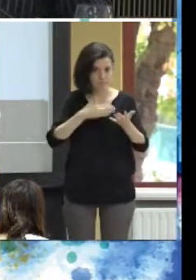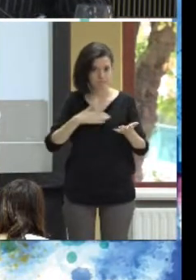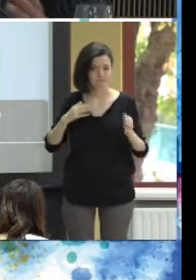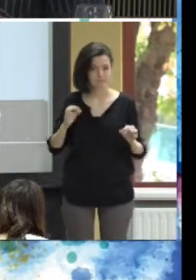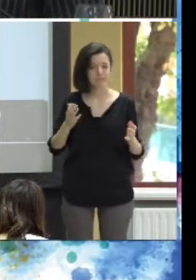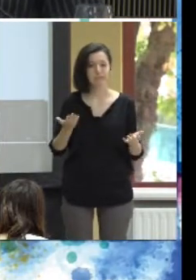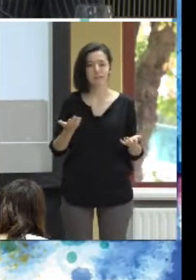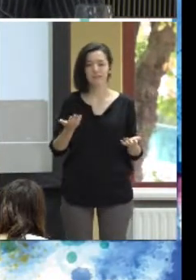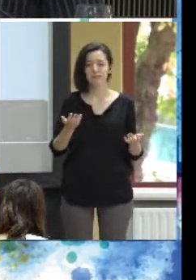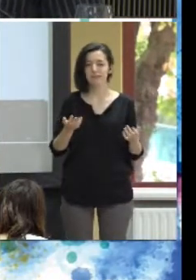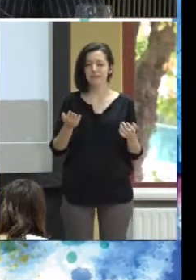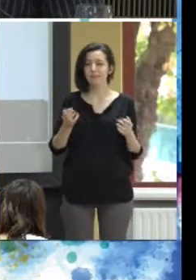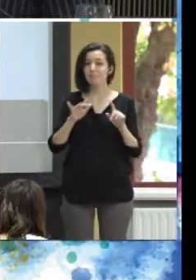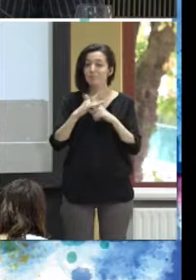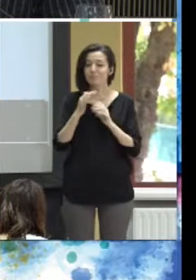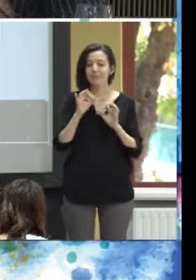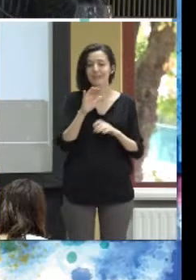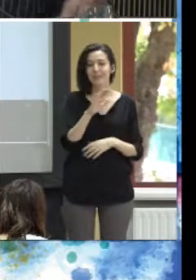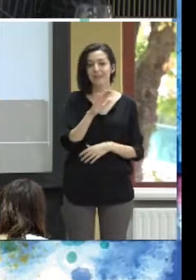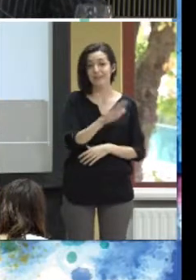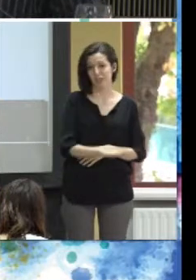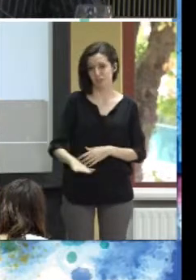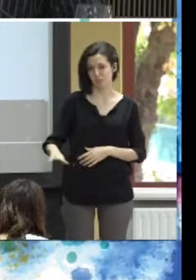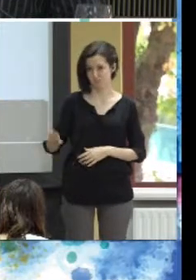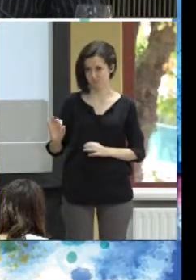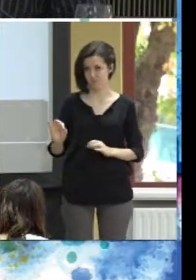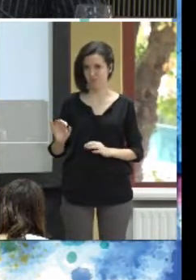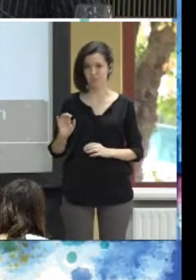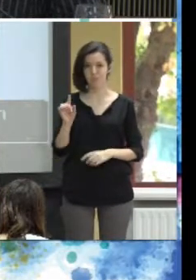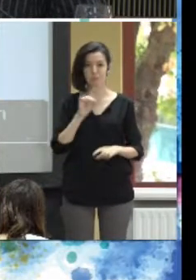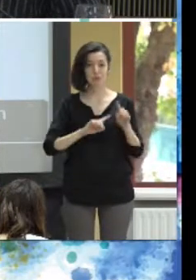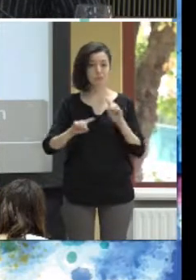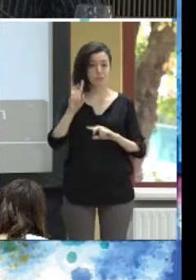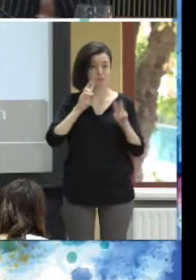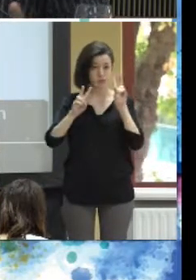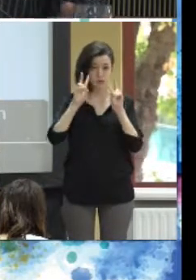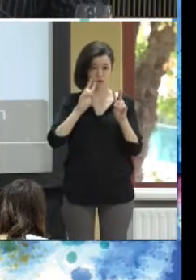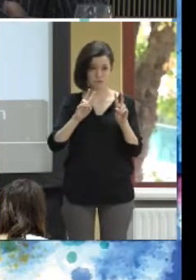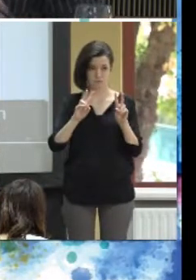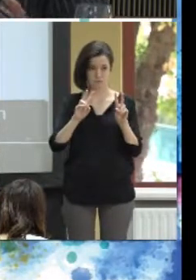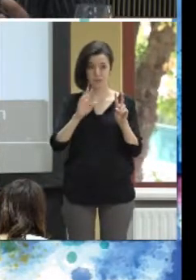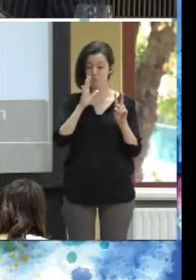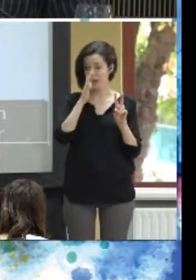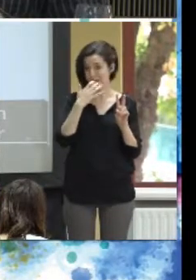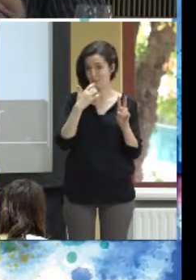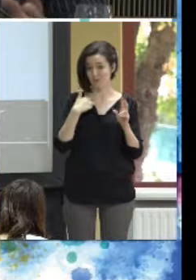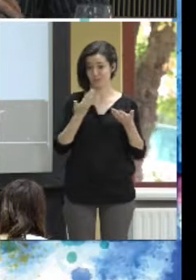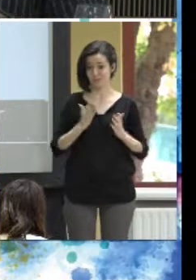handicapped because I have 2 children, and I don't speak the same language as my wife, and so therefore it is,